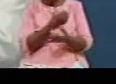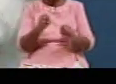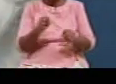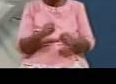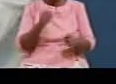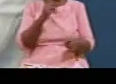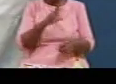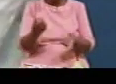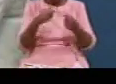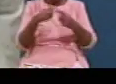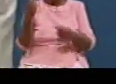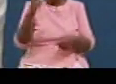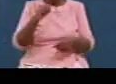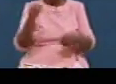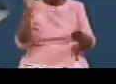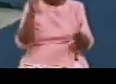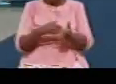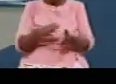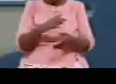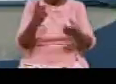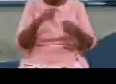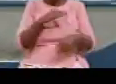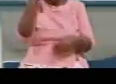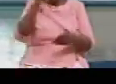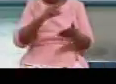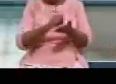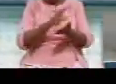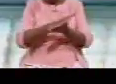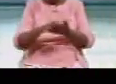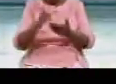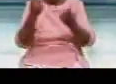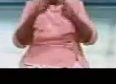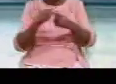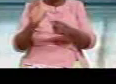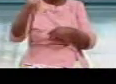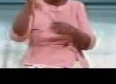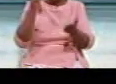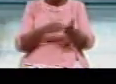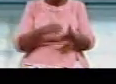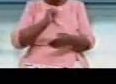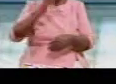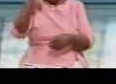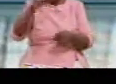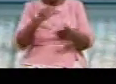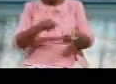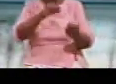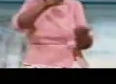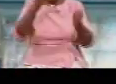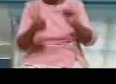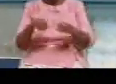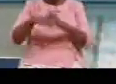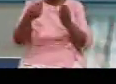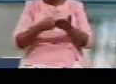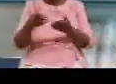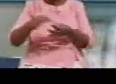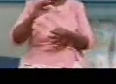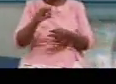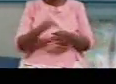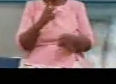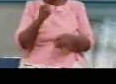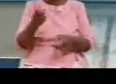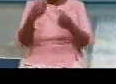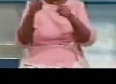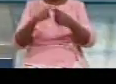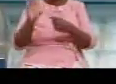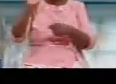are sanctified, come to him again. I know you are baptized, the Holy Ghost, come to him again, so that every bondage of the devil,